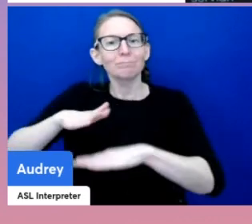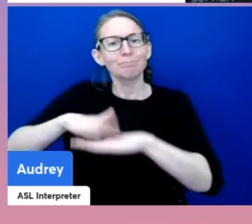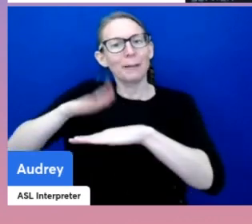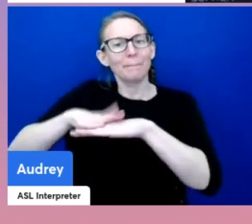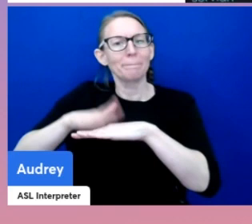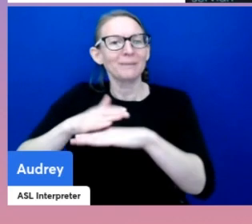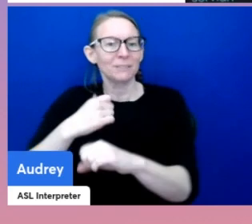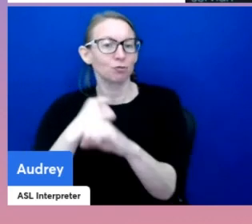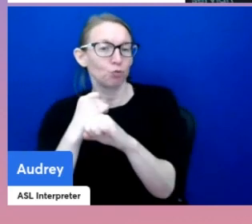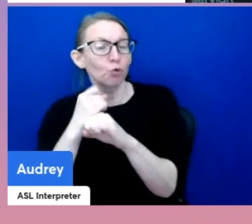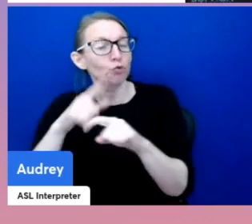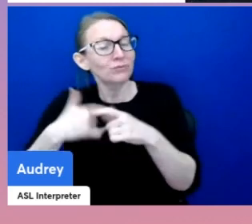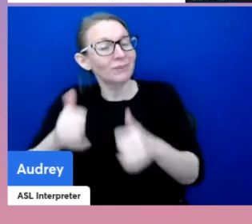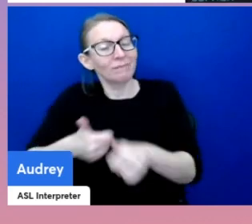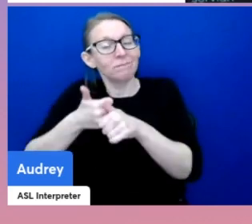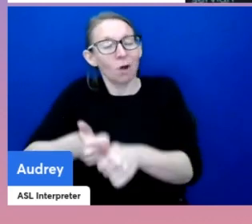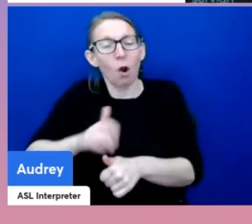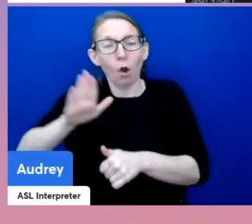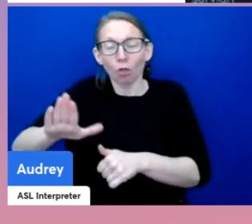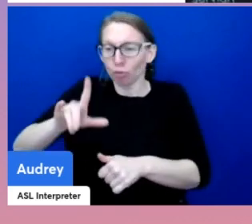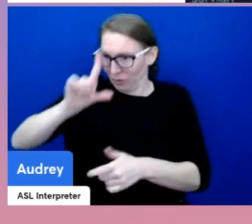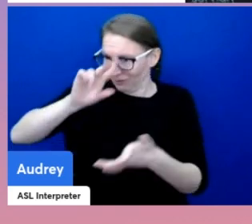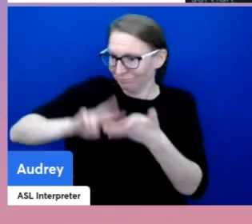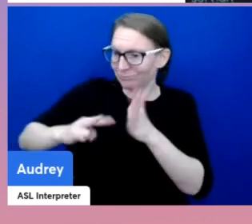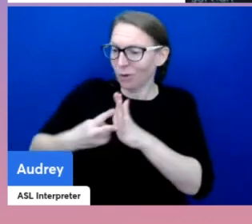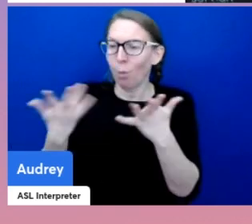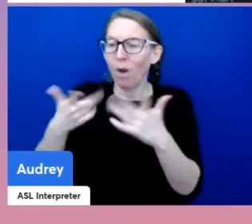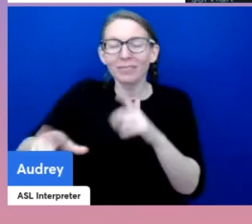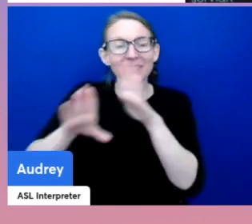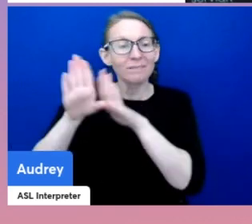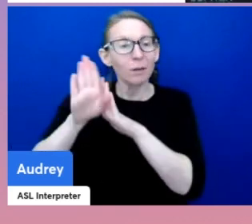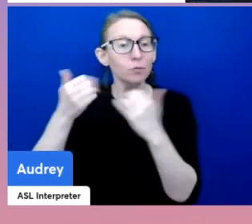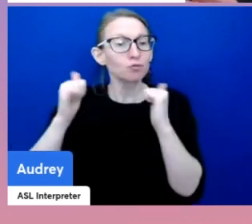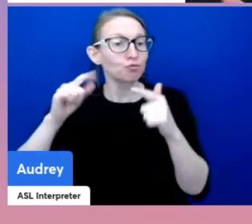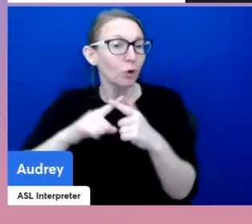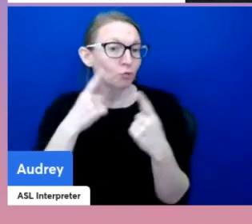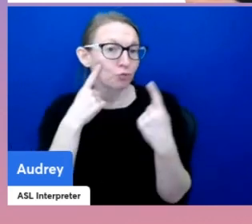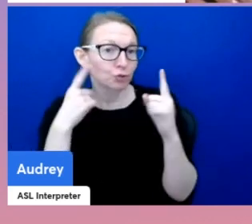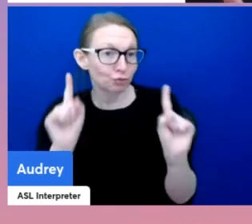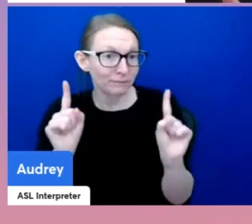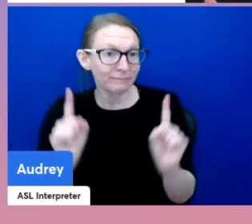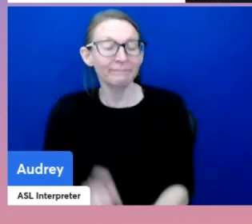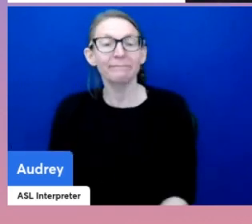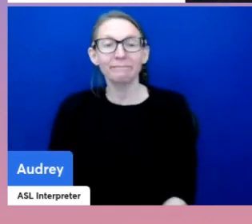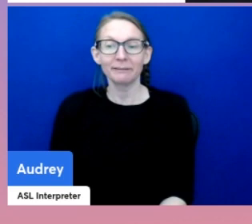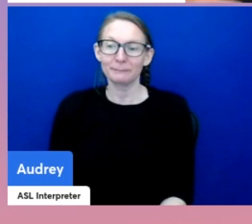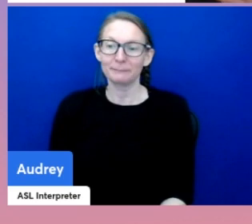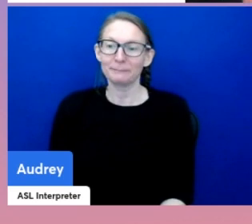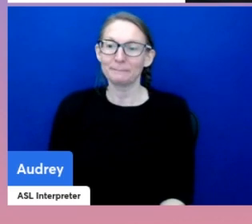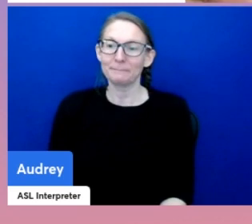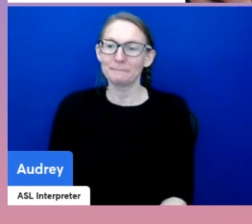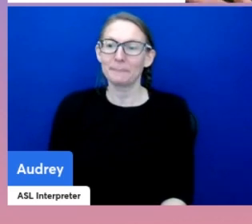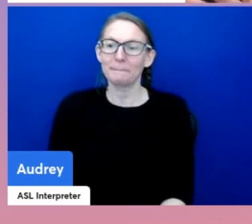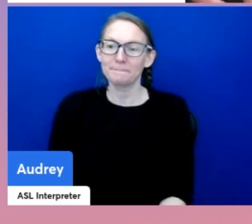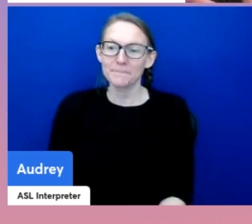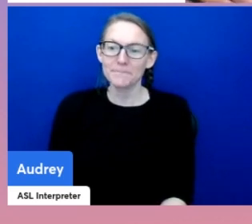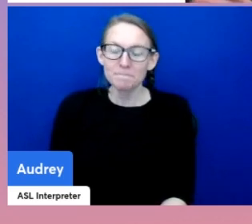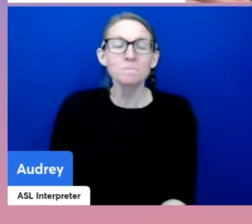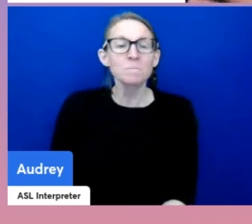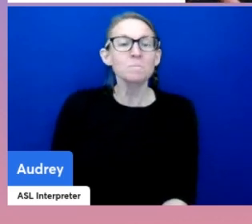still follow the commander's intent of what the developer is trying to achieve in this. And these